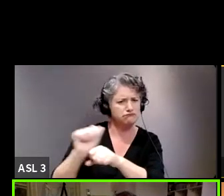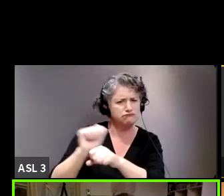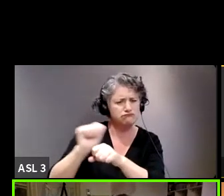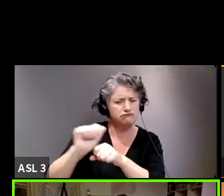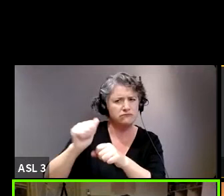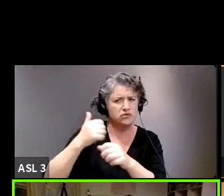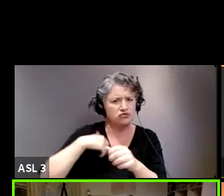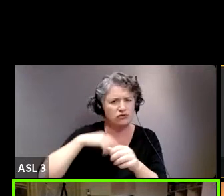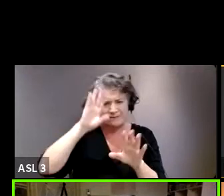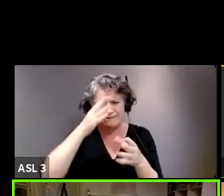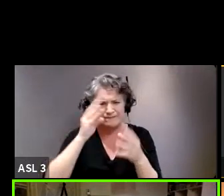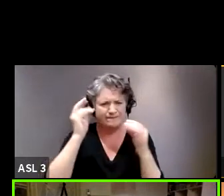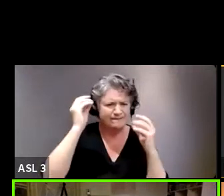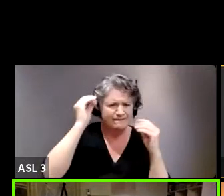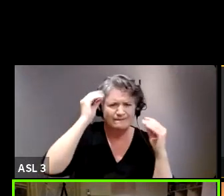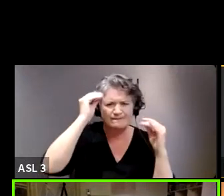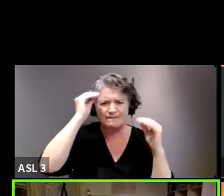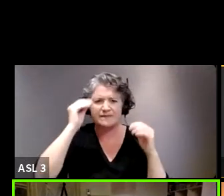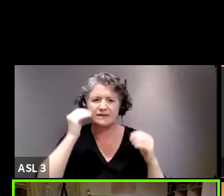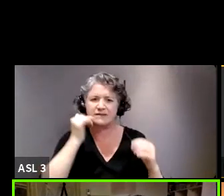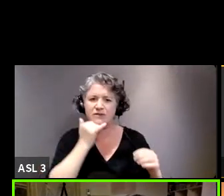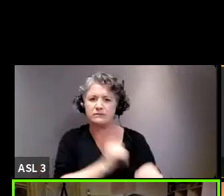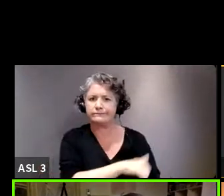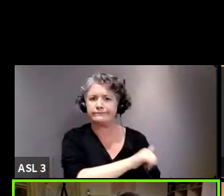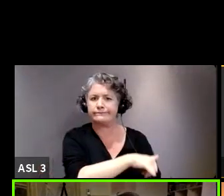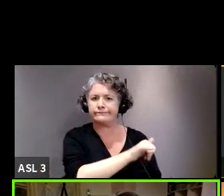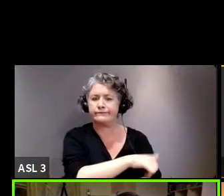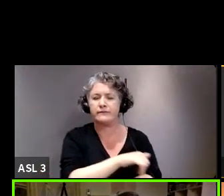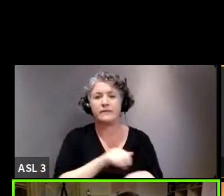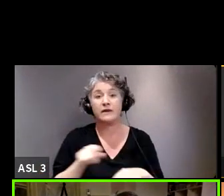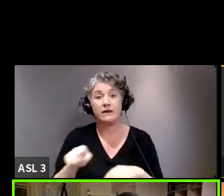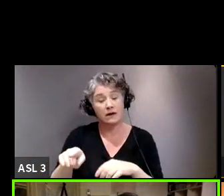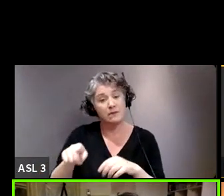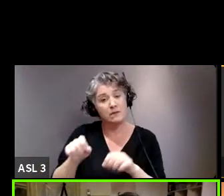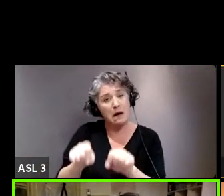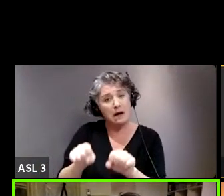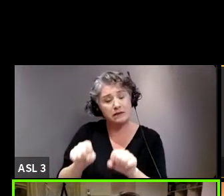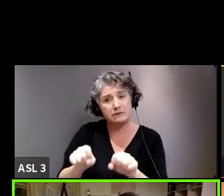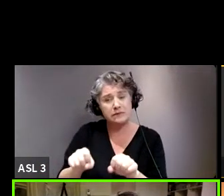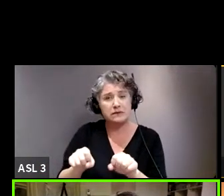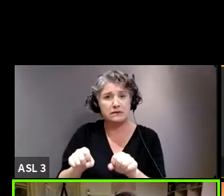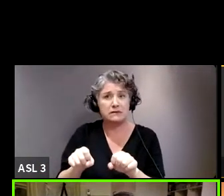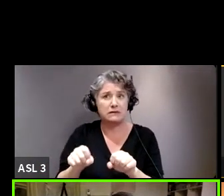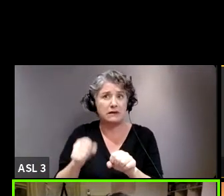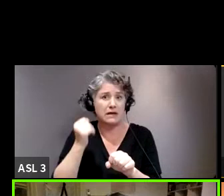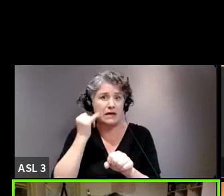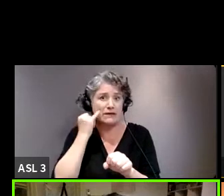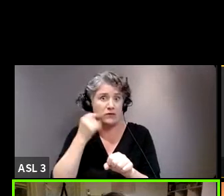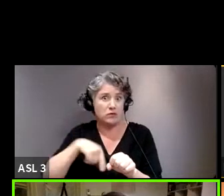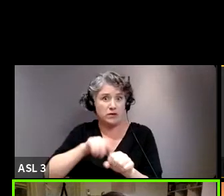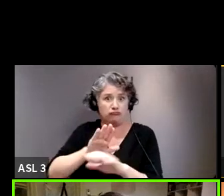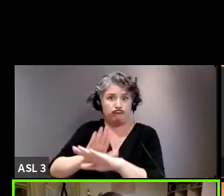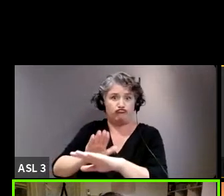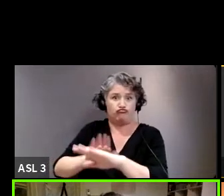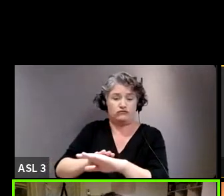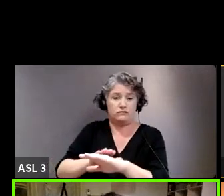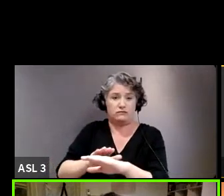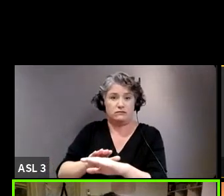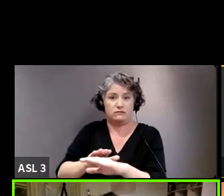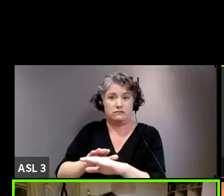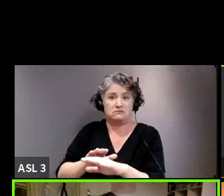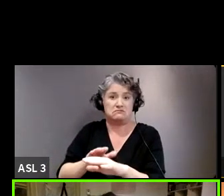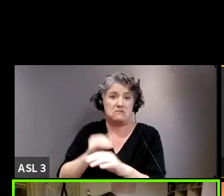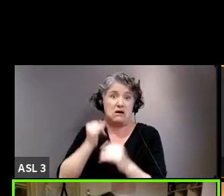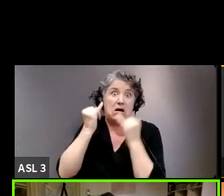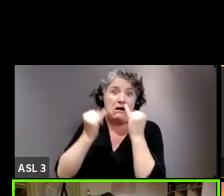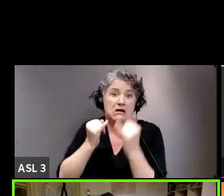provide some um possibility that we could give a suggestion as to where the money should go but we cannot as you said we cannot